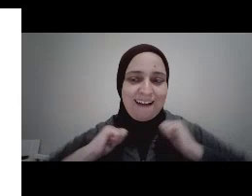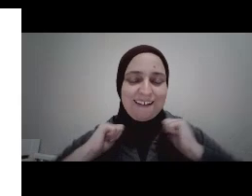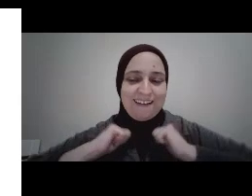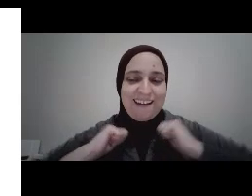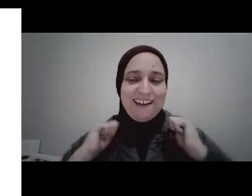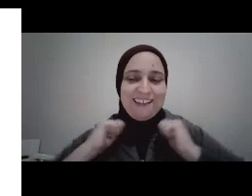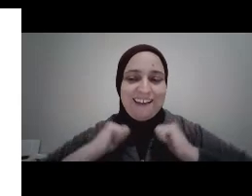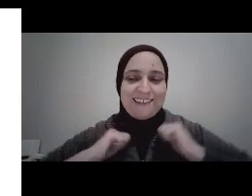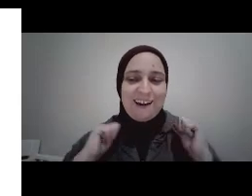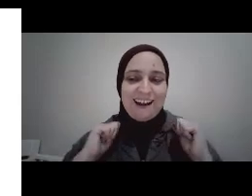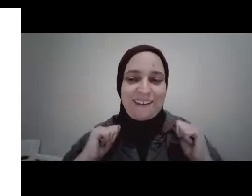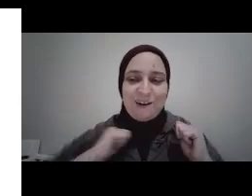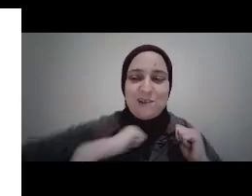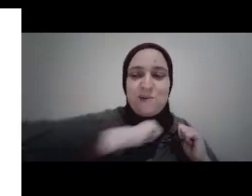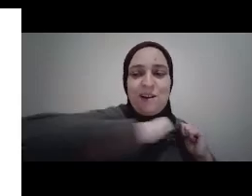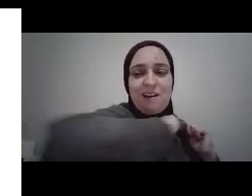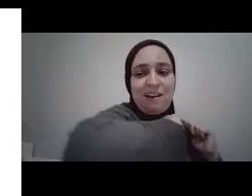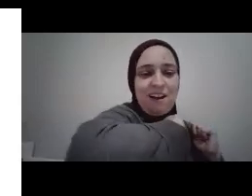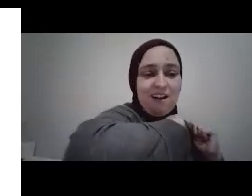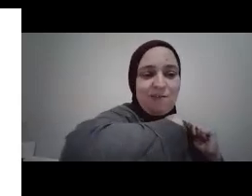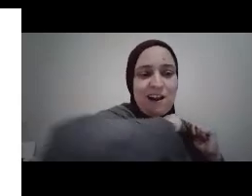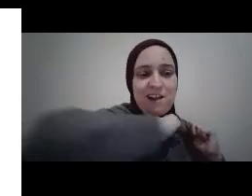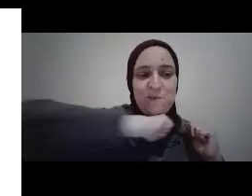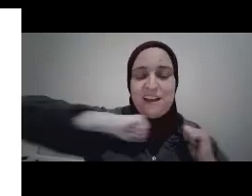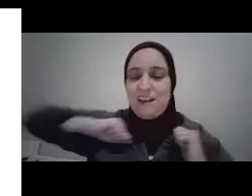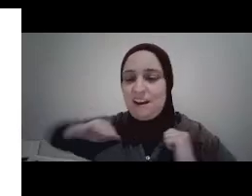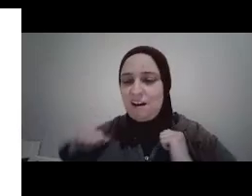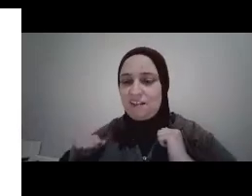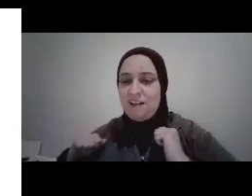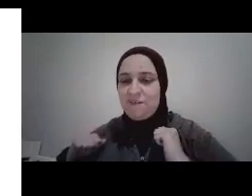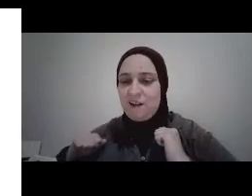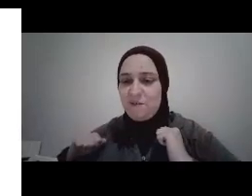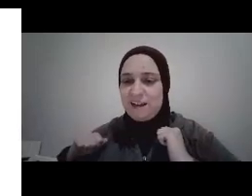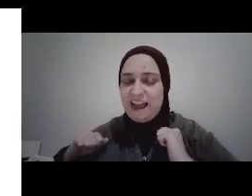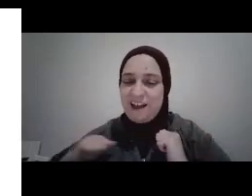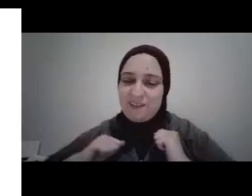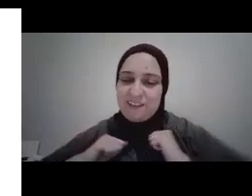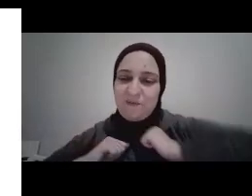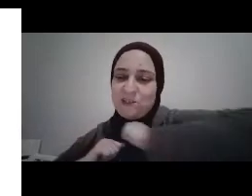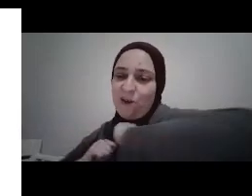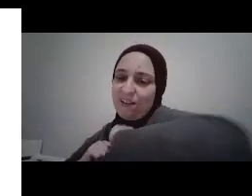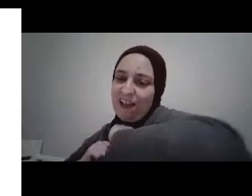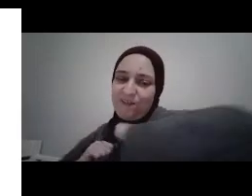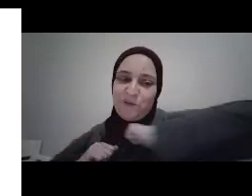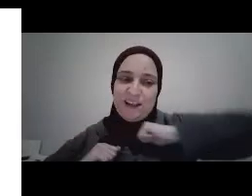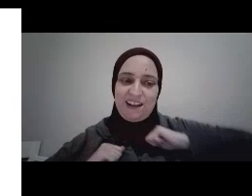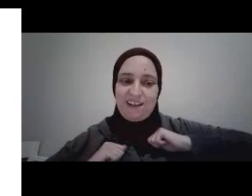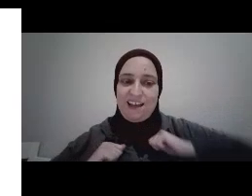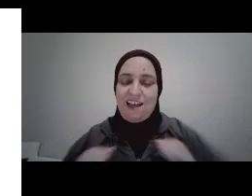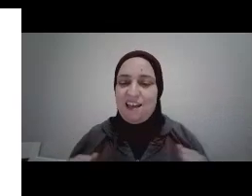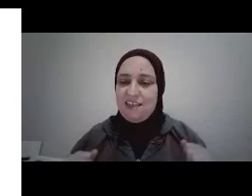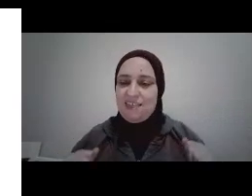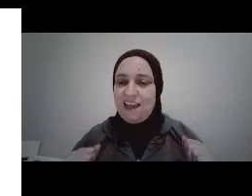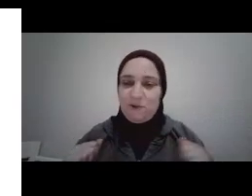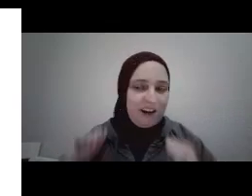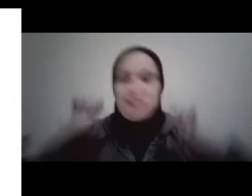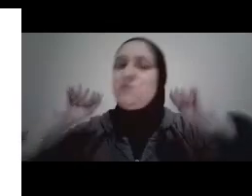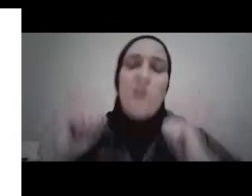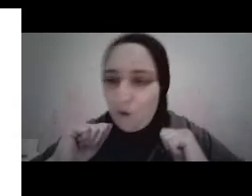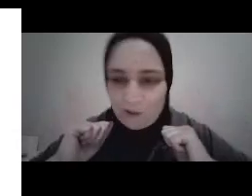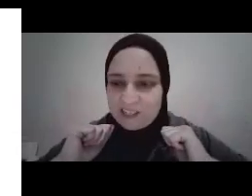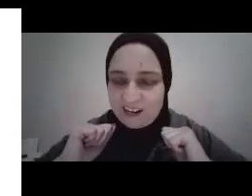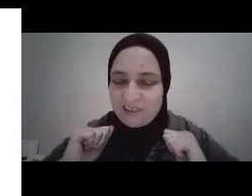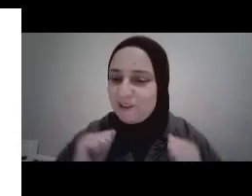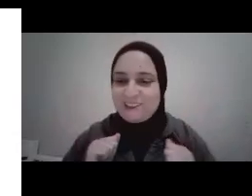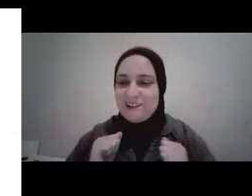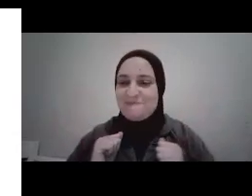Yeah, that's right. We're going to put our right wing in and our left right wing out. Then we'll do our left wing. Then we're going to do